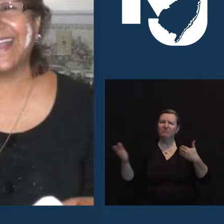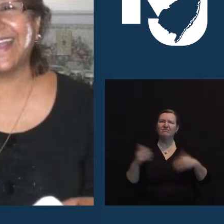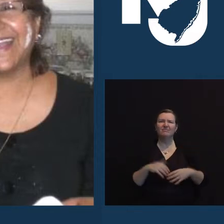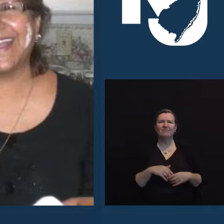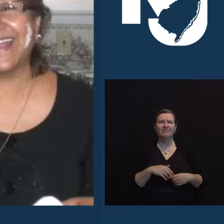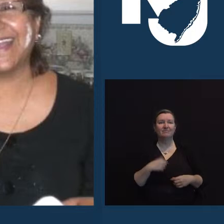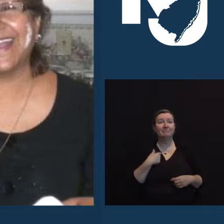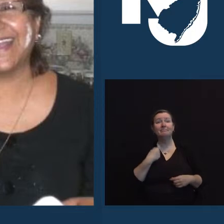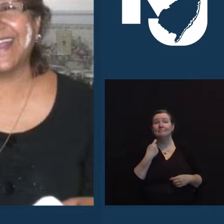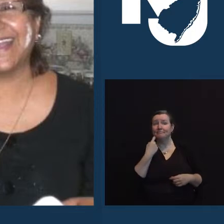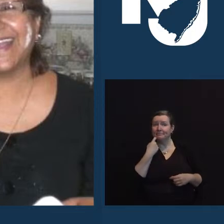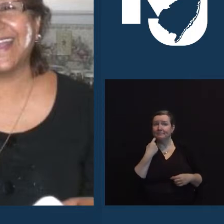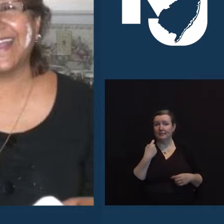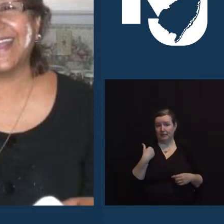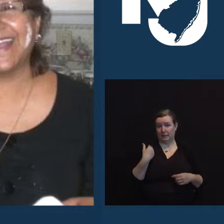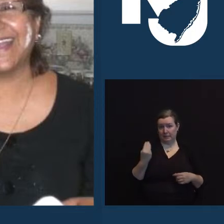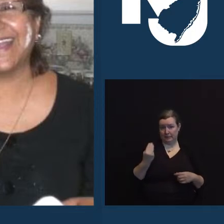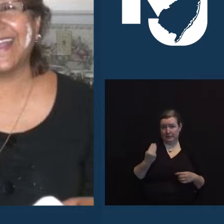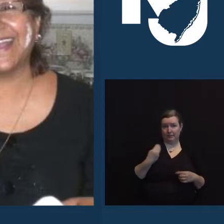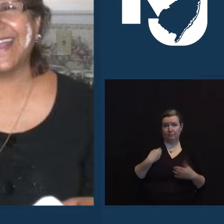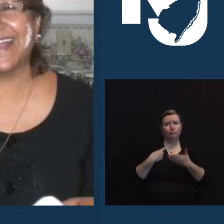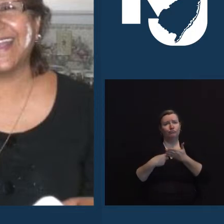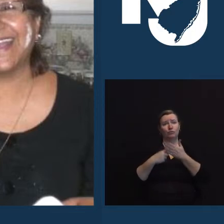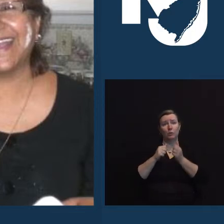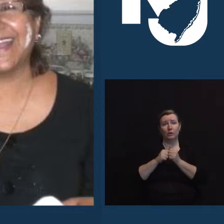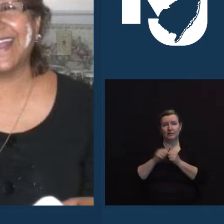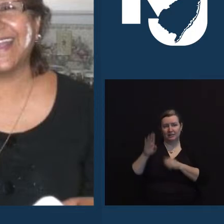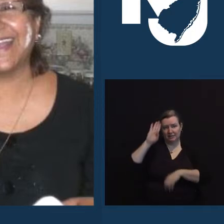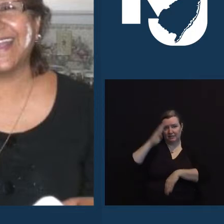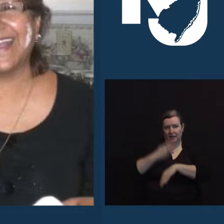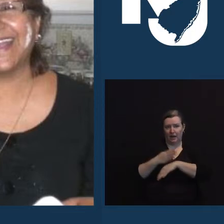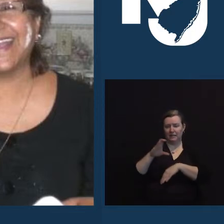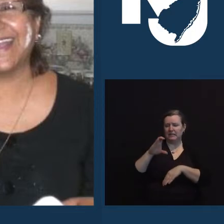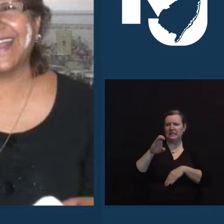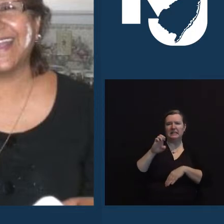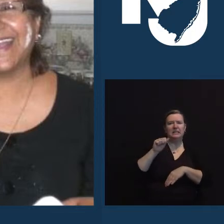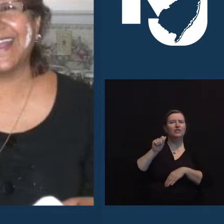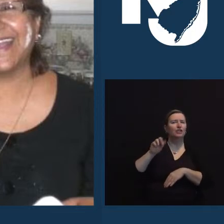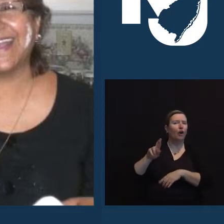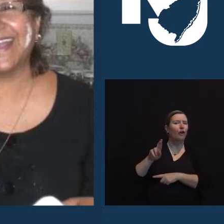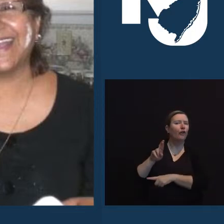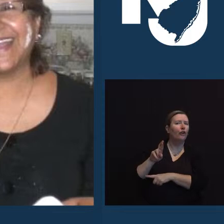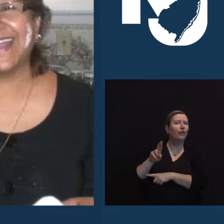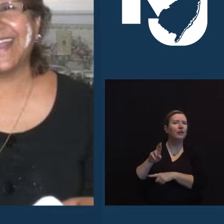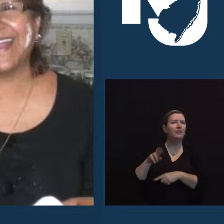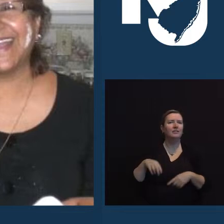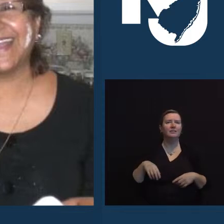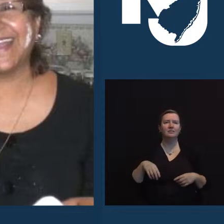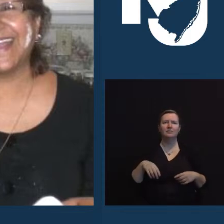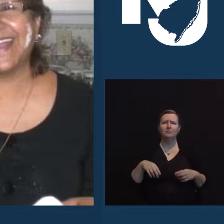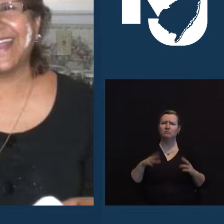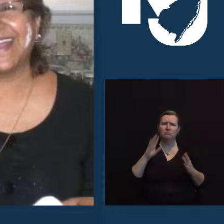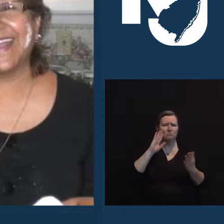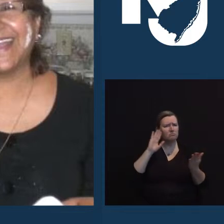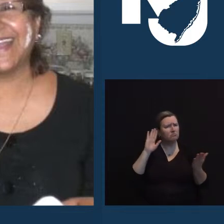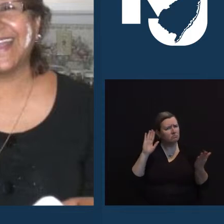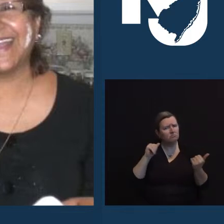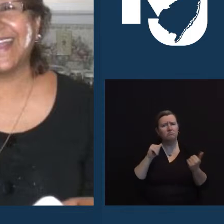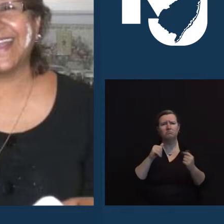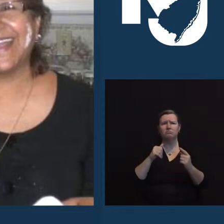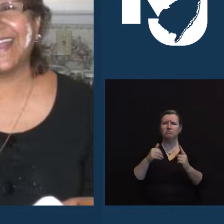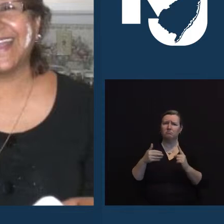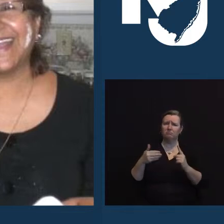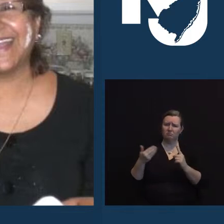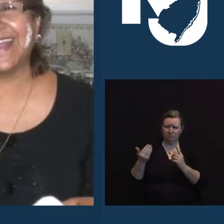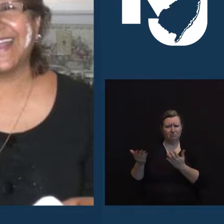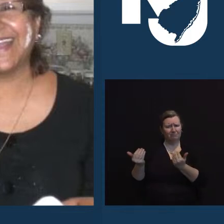Cesar, and I know that he and Liliana, his mom, are looking forward to all of their regulars coming back soon. I wish them the very best. They truly